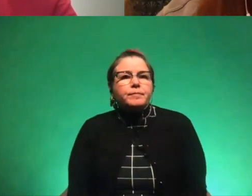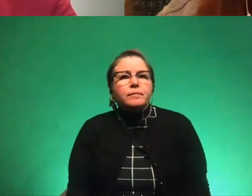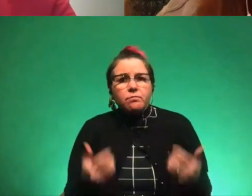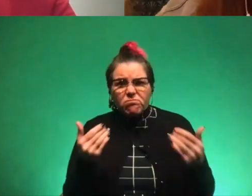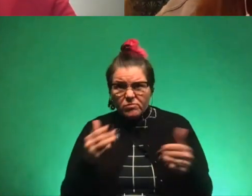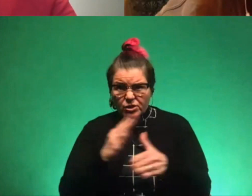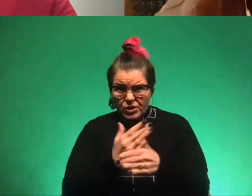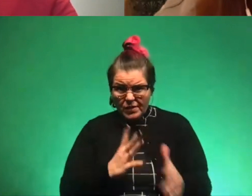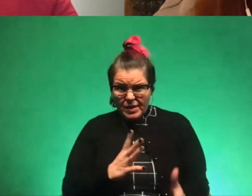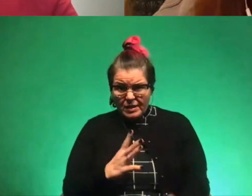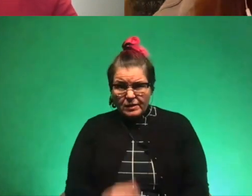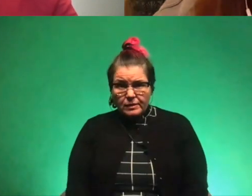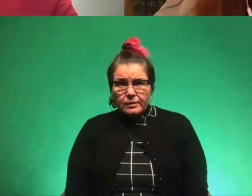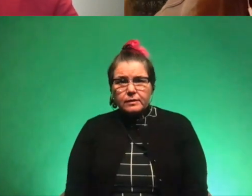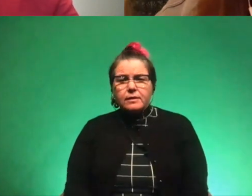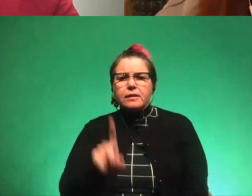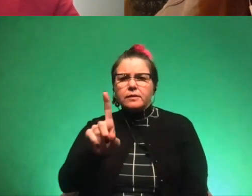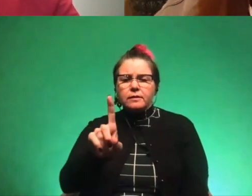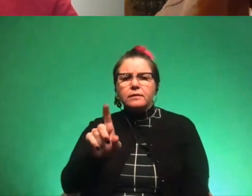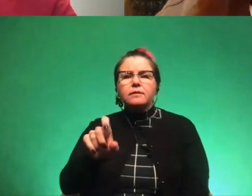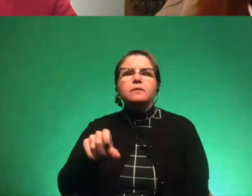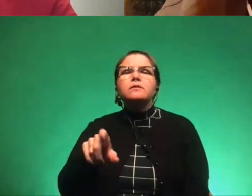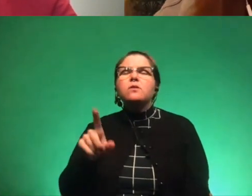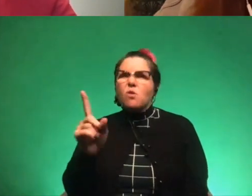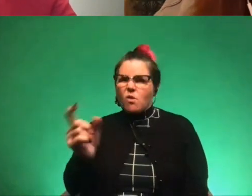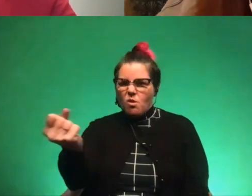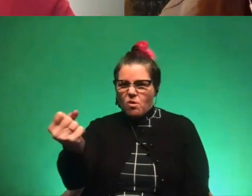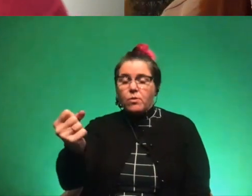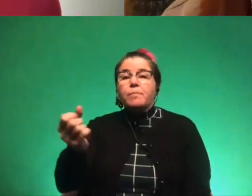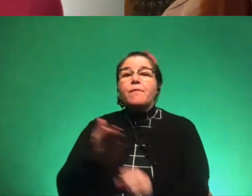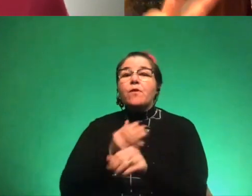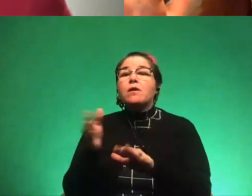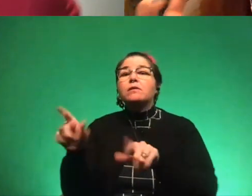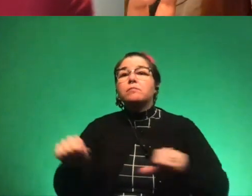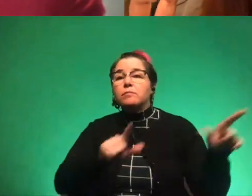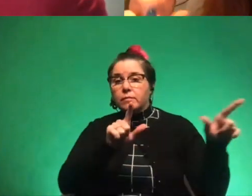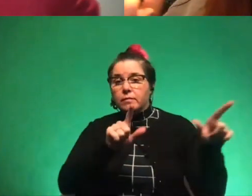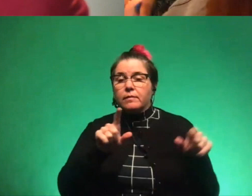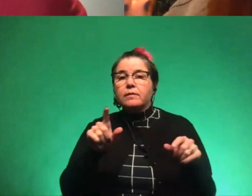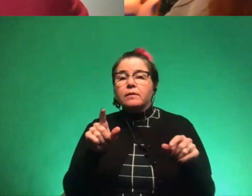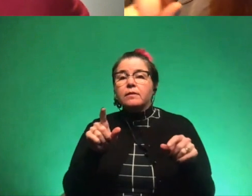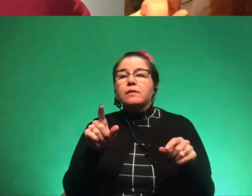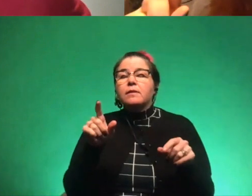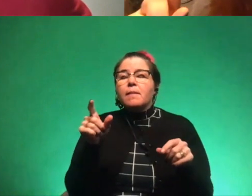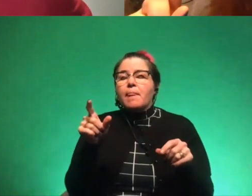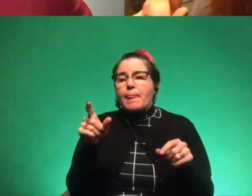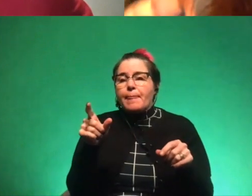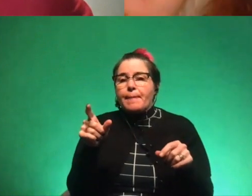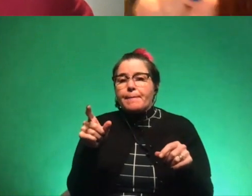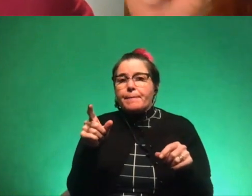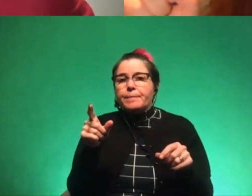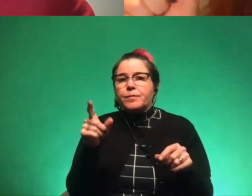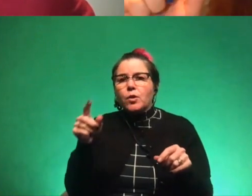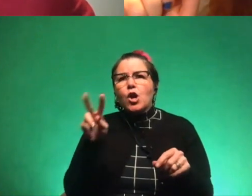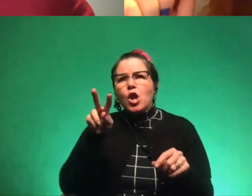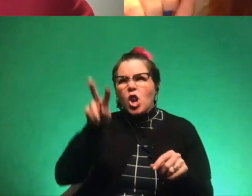screen yet? Yes. So just real quick before we do that, Erin, can you sign that you want to look